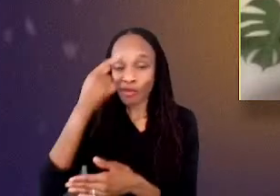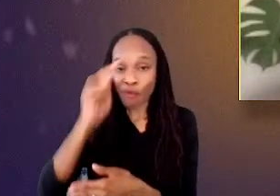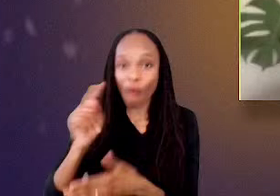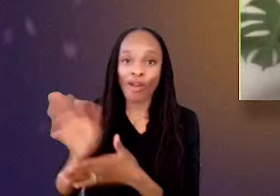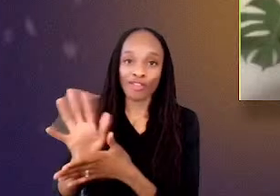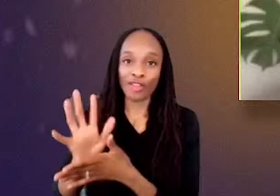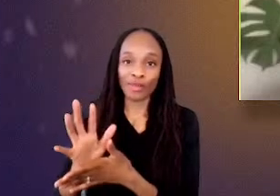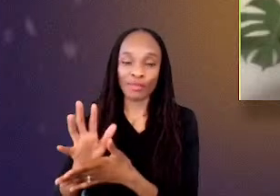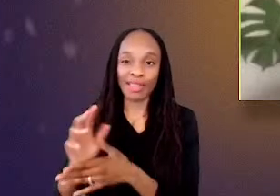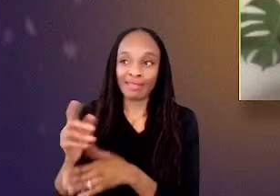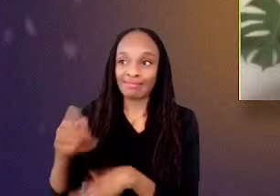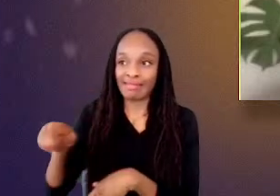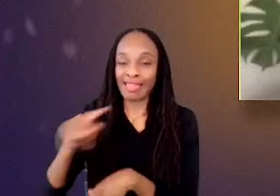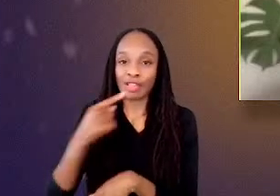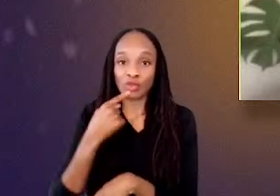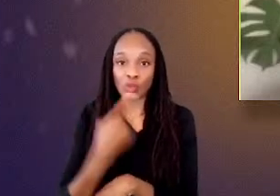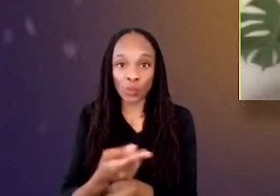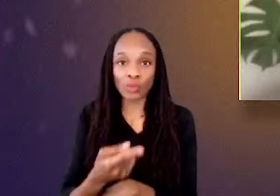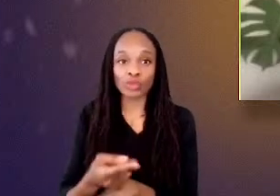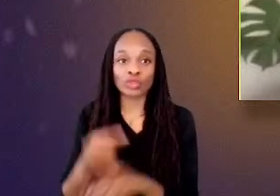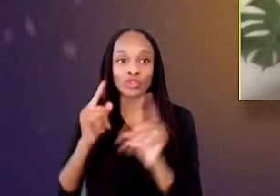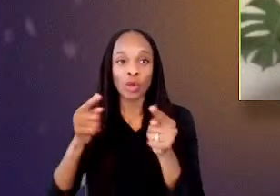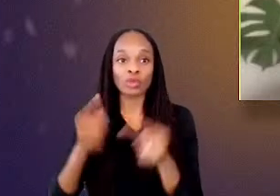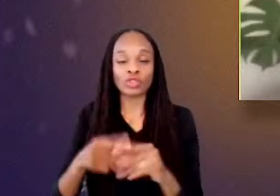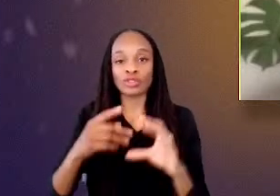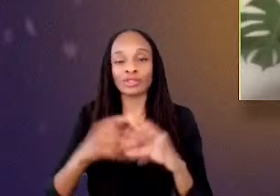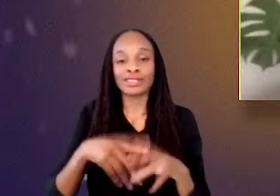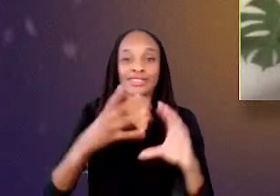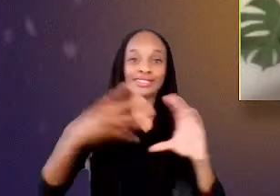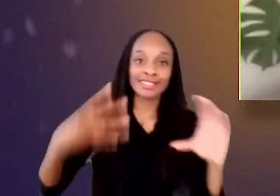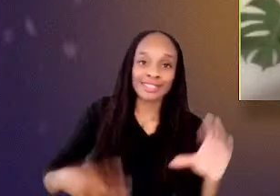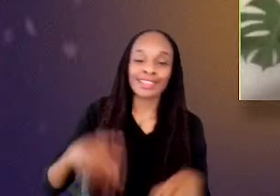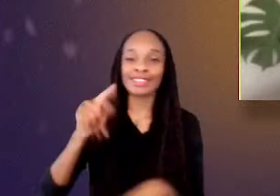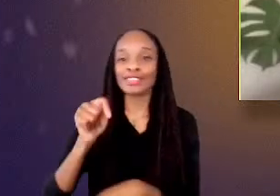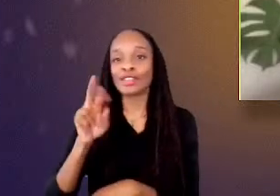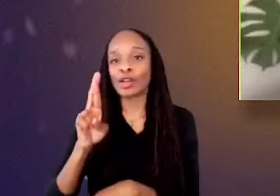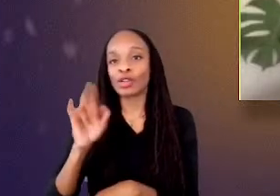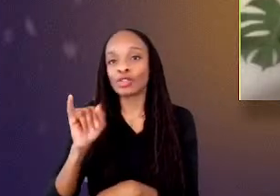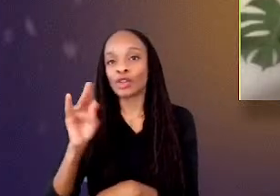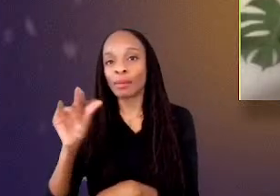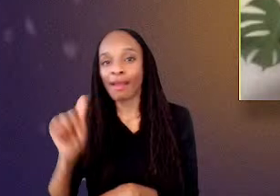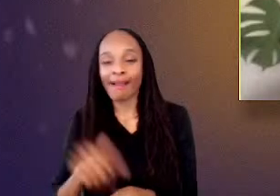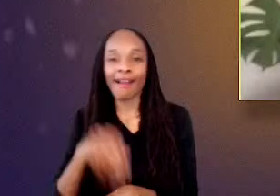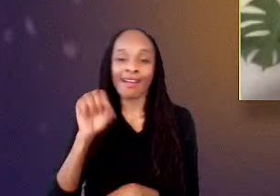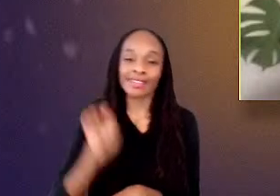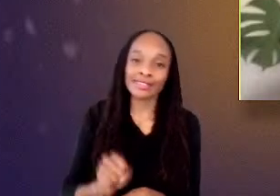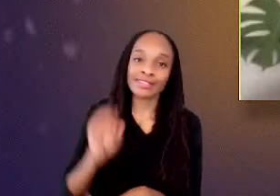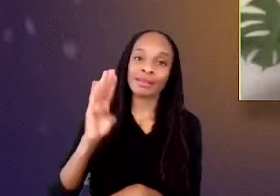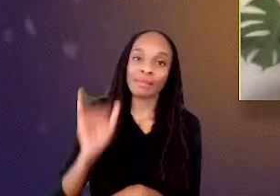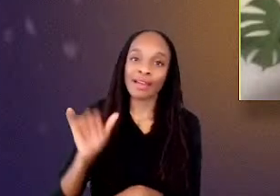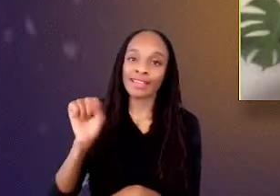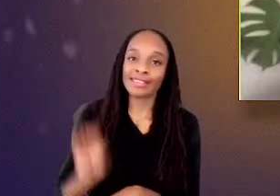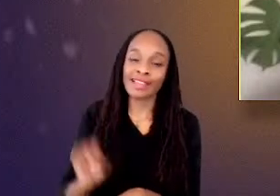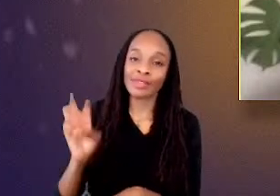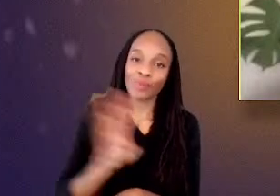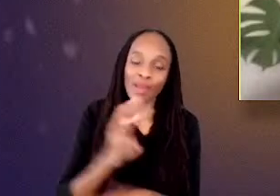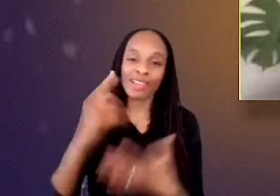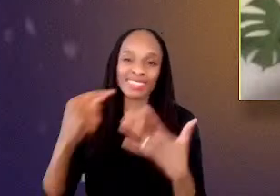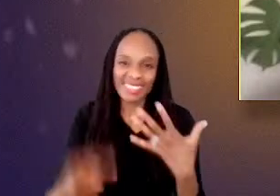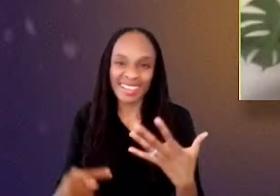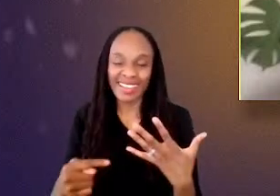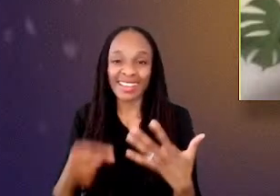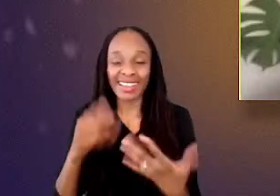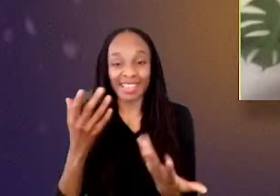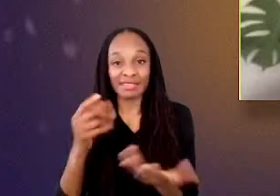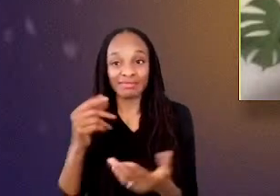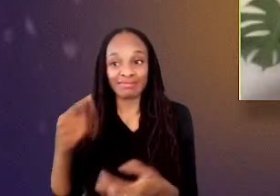were told to go to Sundance, Tribeca, South by Toronto, right? And that you were told that that is the place to be. And you want to